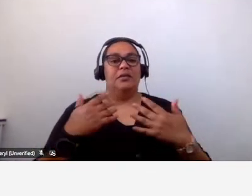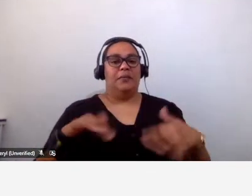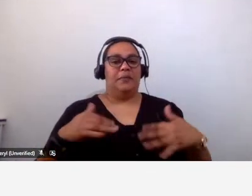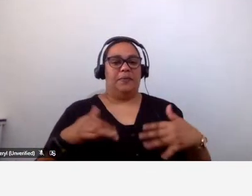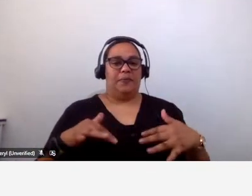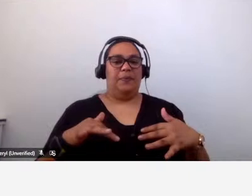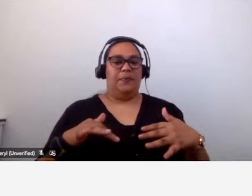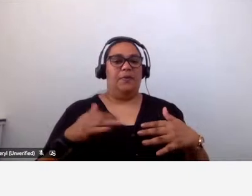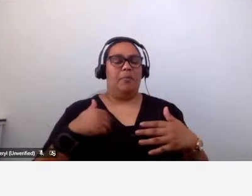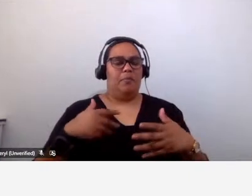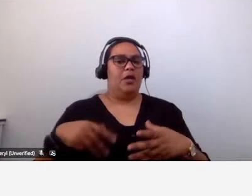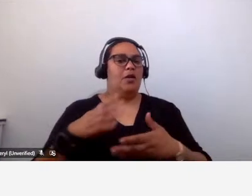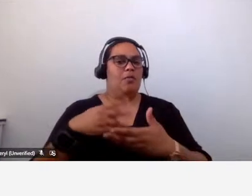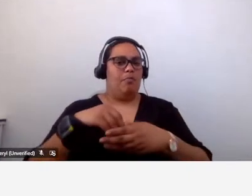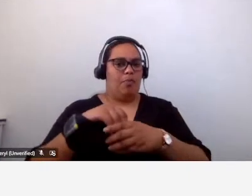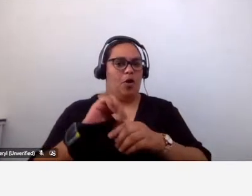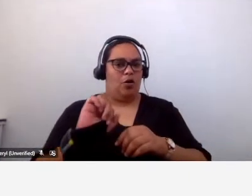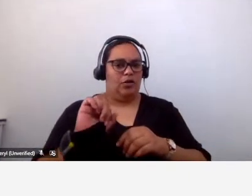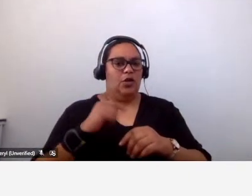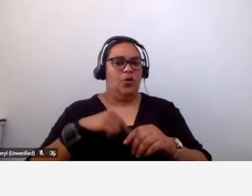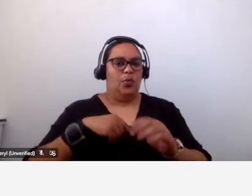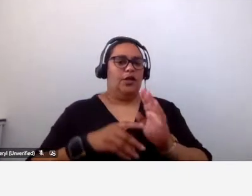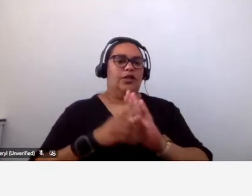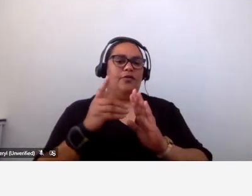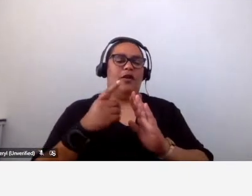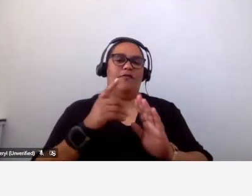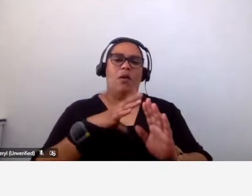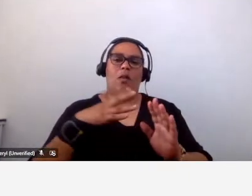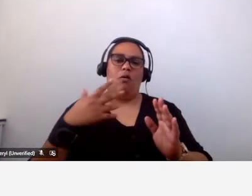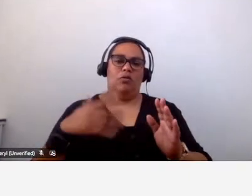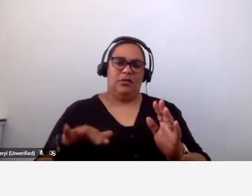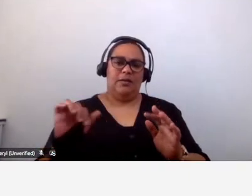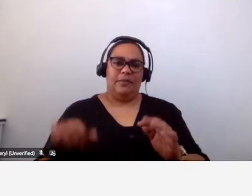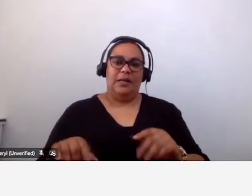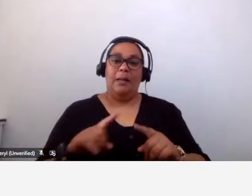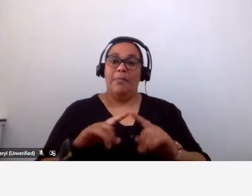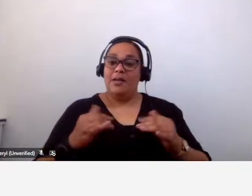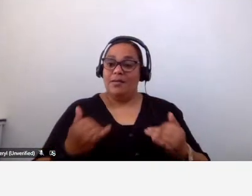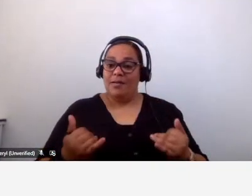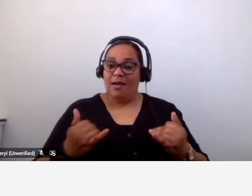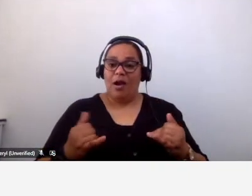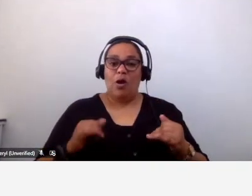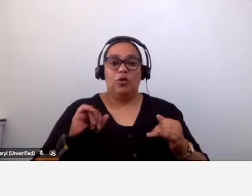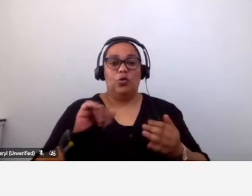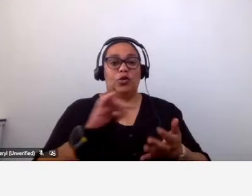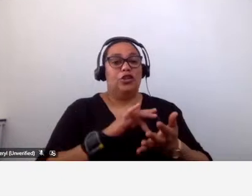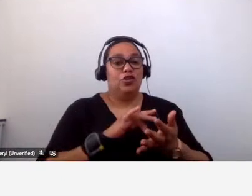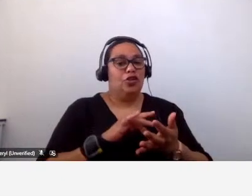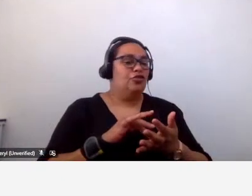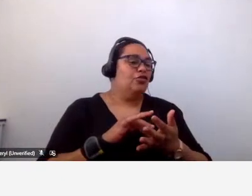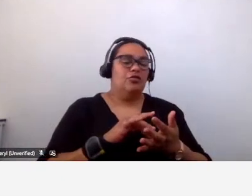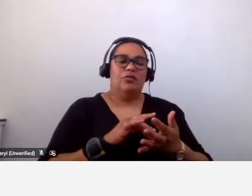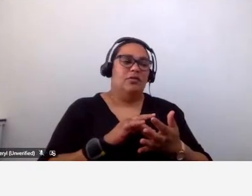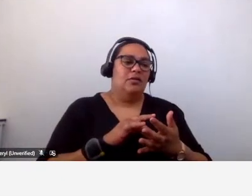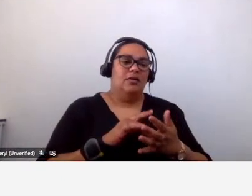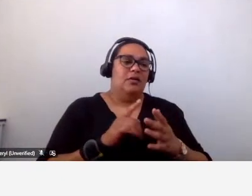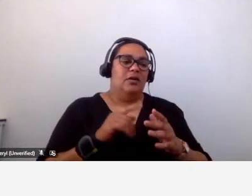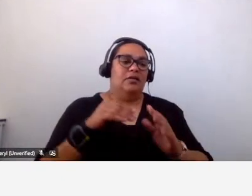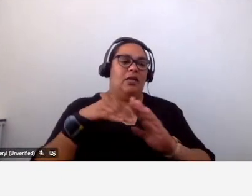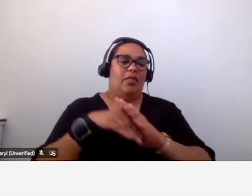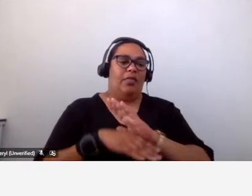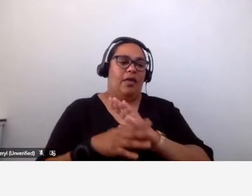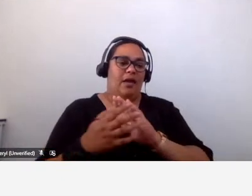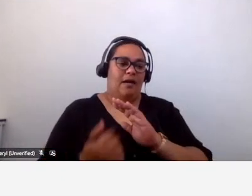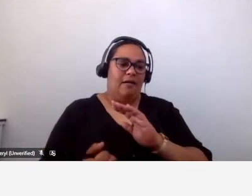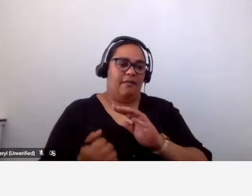I've been part of that, and then we developed for a long time to go. But right now, the situation is actually deteriorated, and